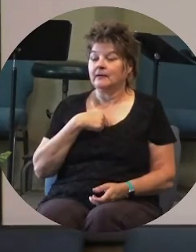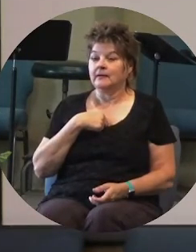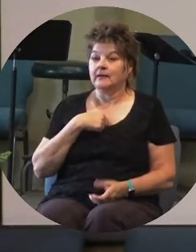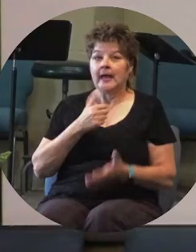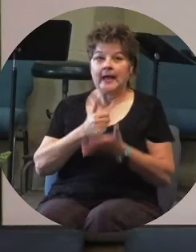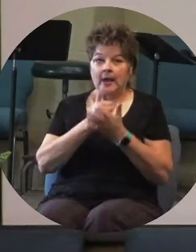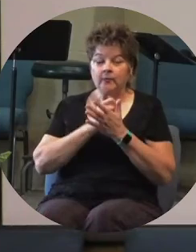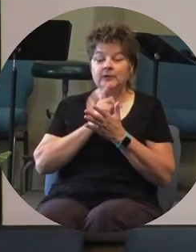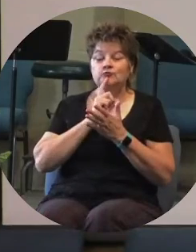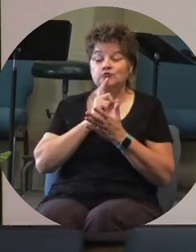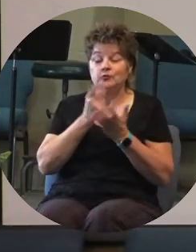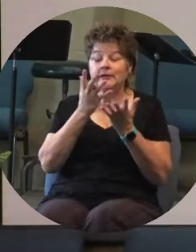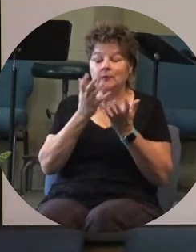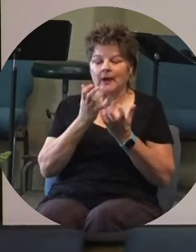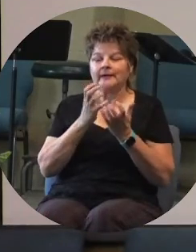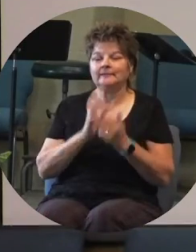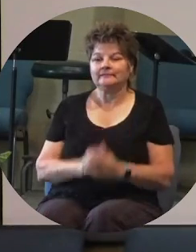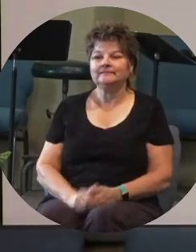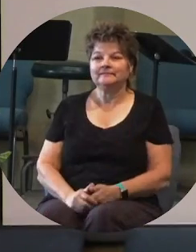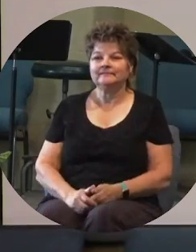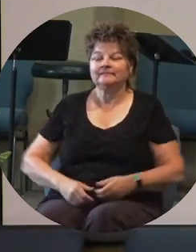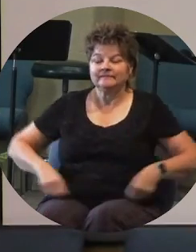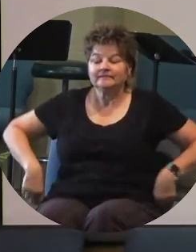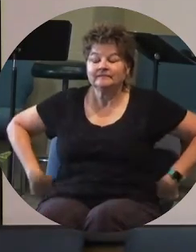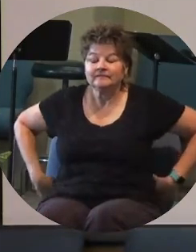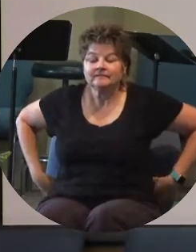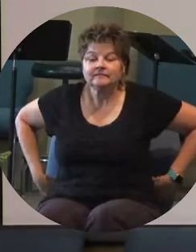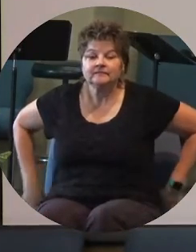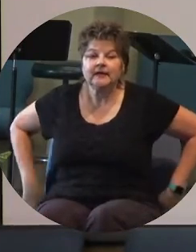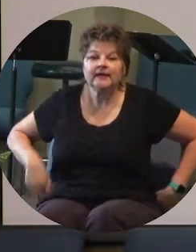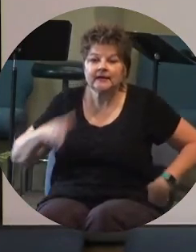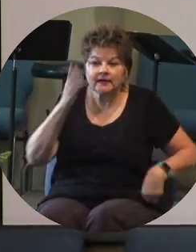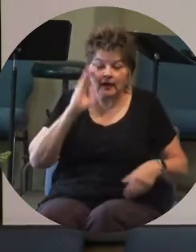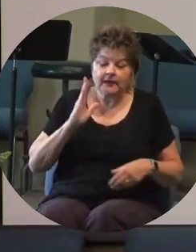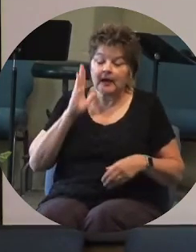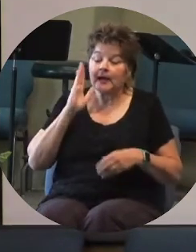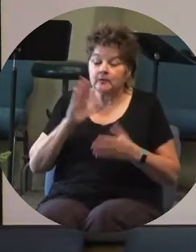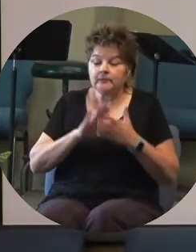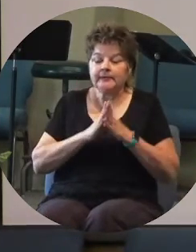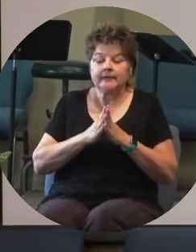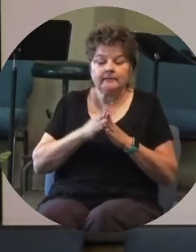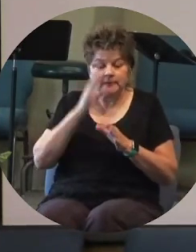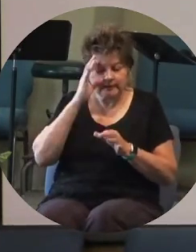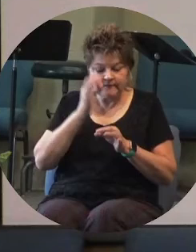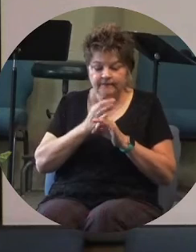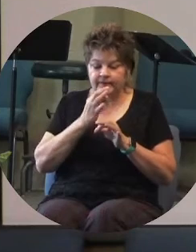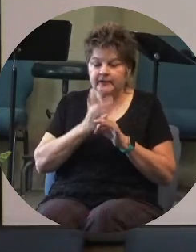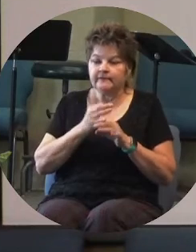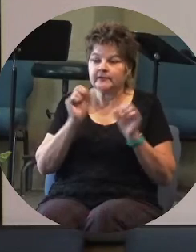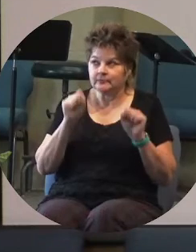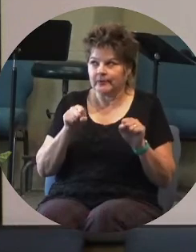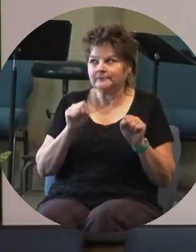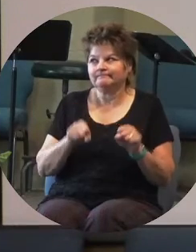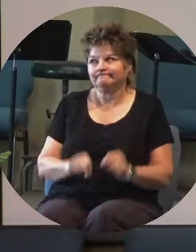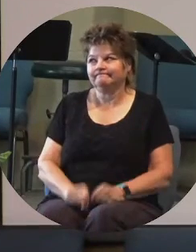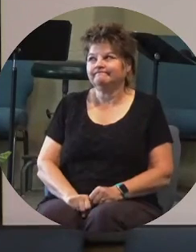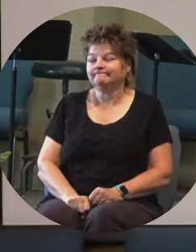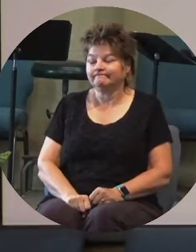Help me to truly want it. And God, I will be as faithful as I can.